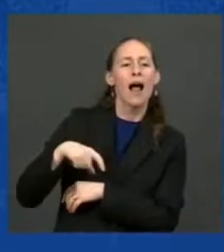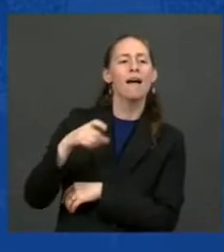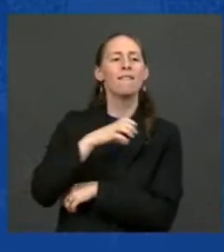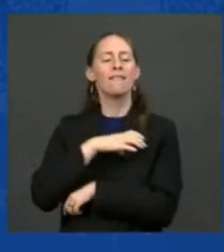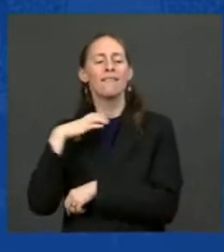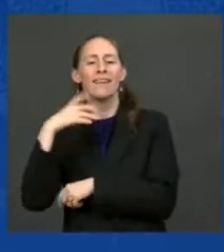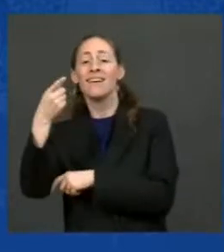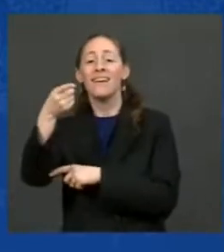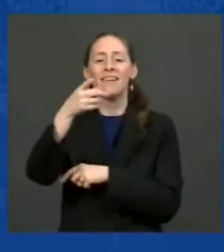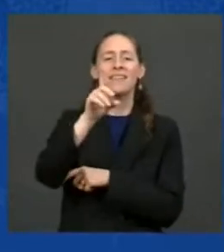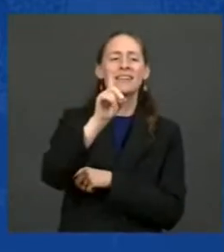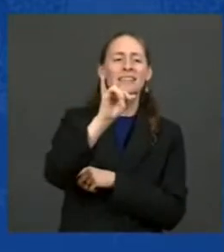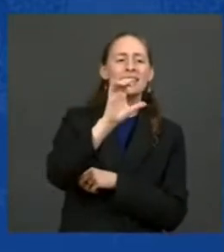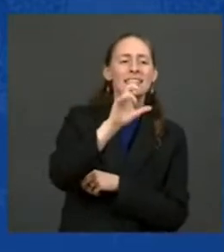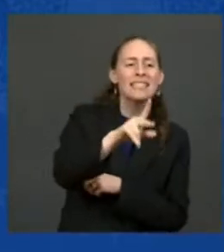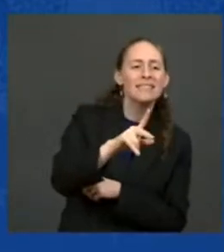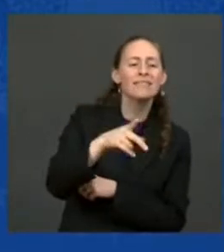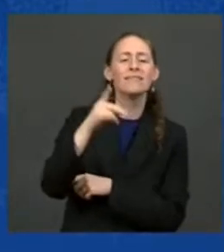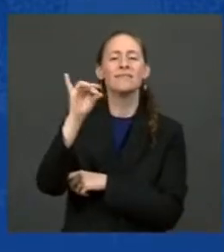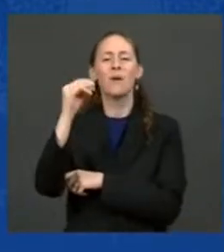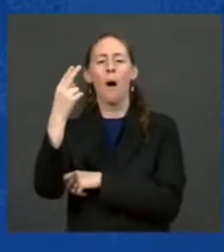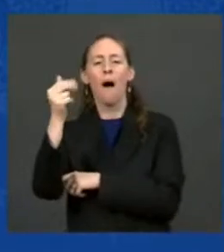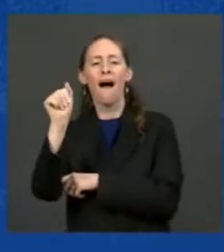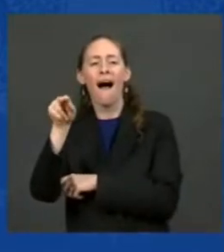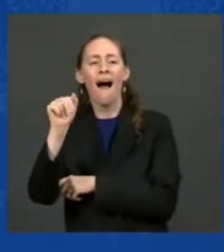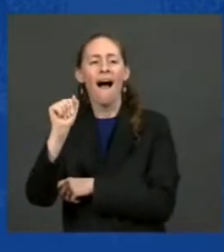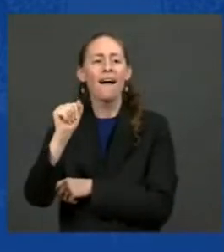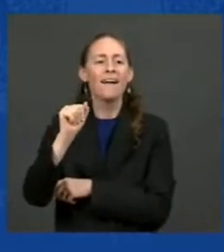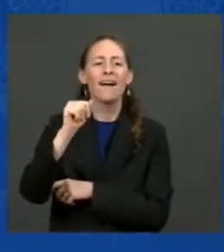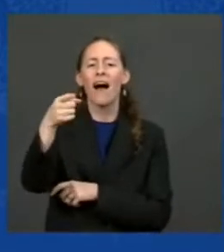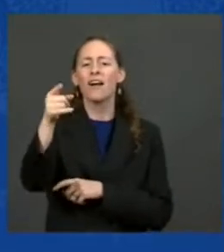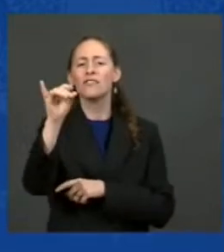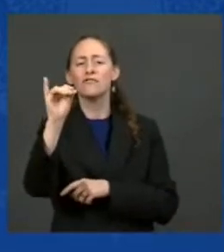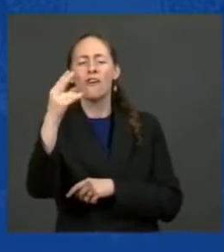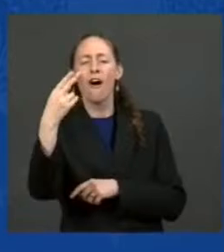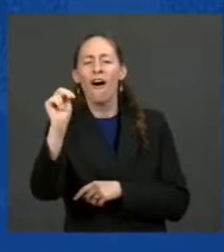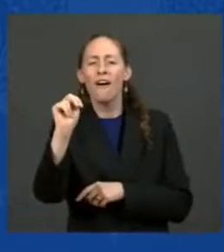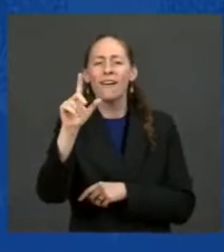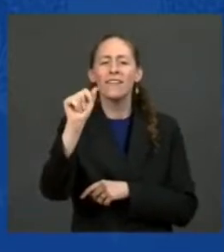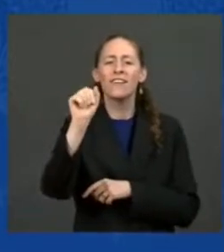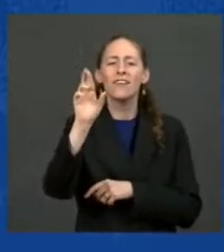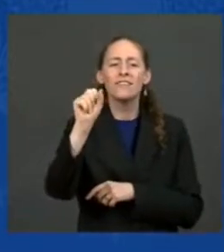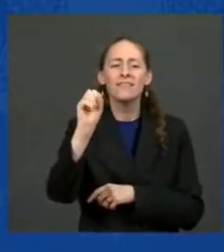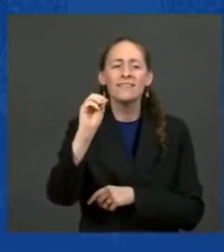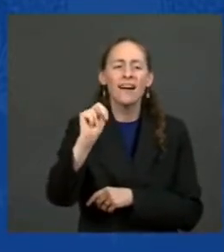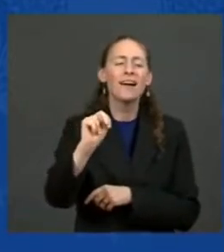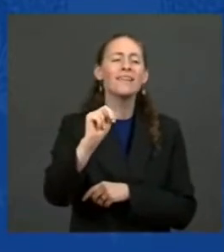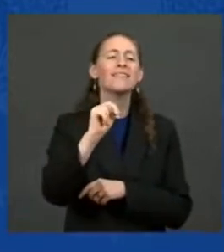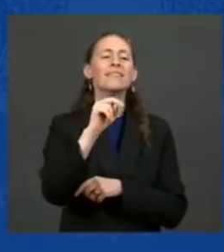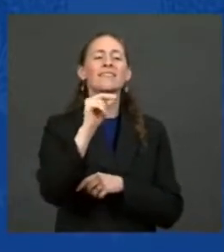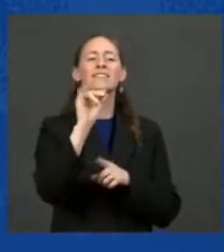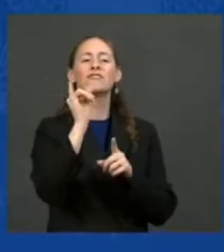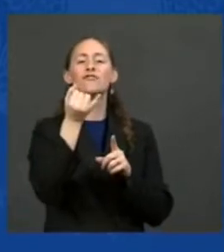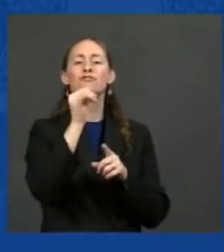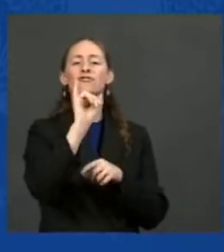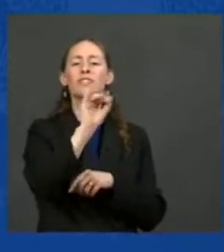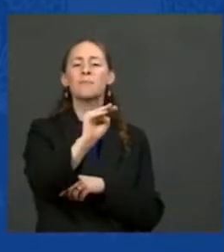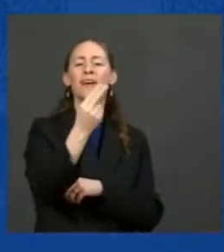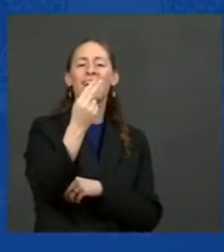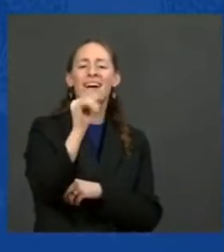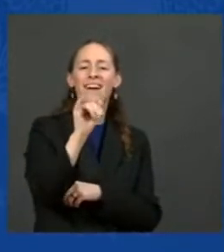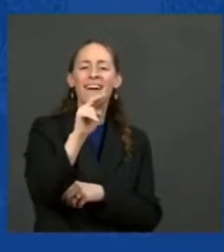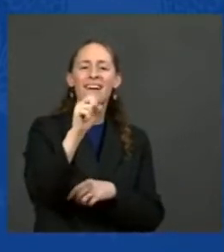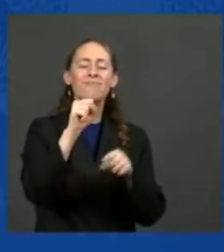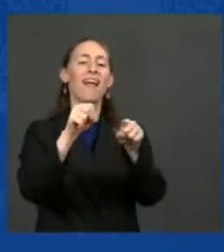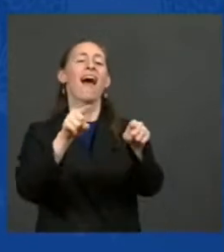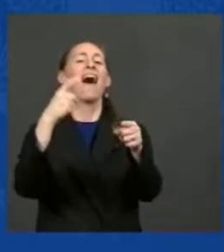saw Johanna Hayes, John Larson, of course, you've heard from Rosa, Jim Himes as well. And right in the congressional district of Joe Courtney. I